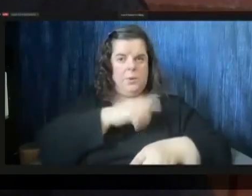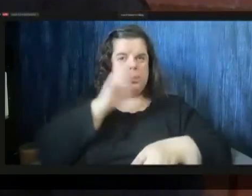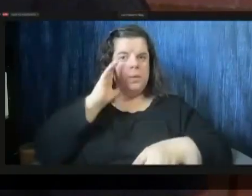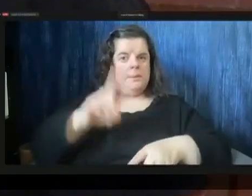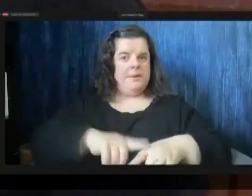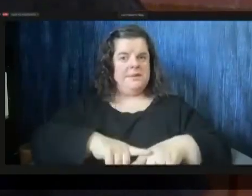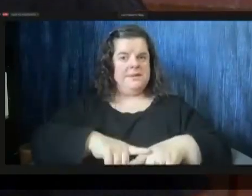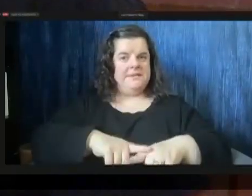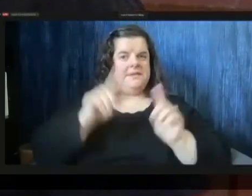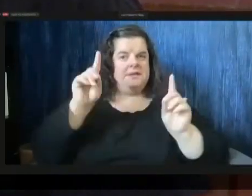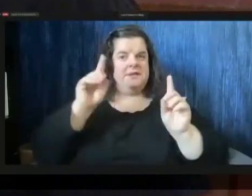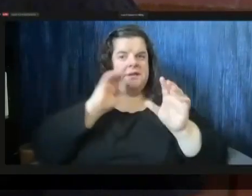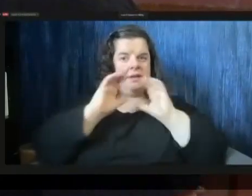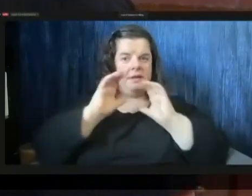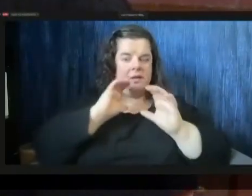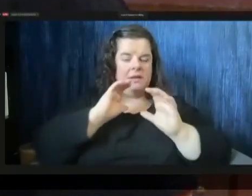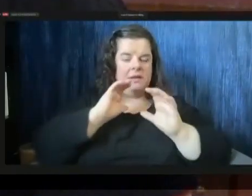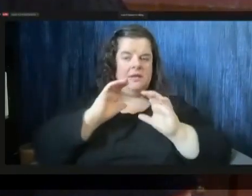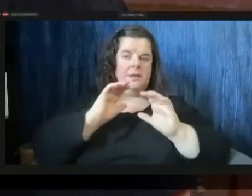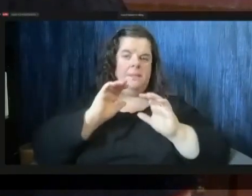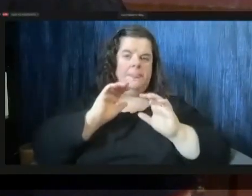having a very different conversation right now.